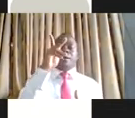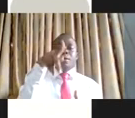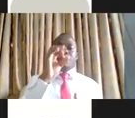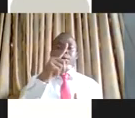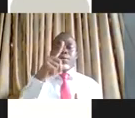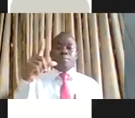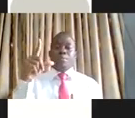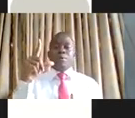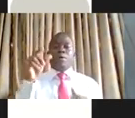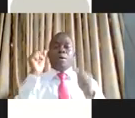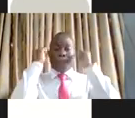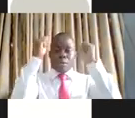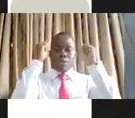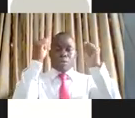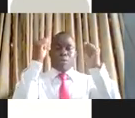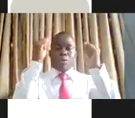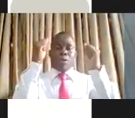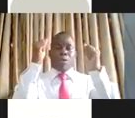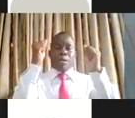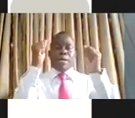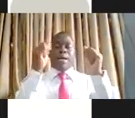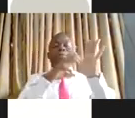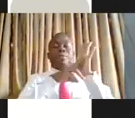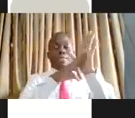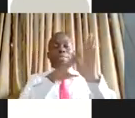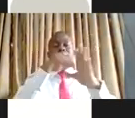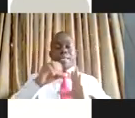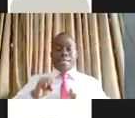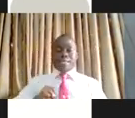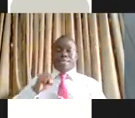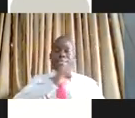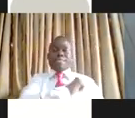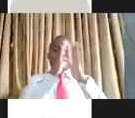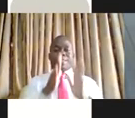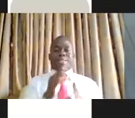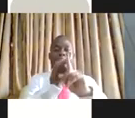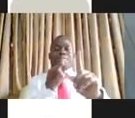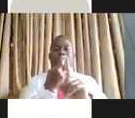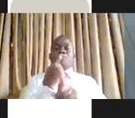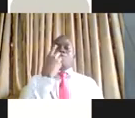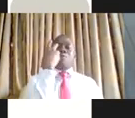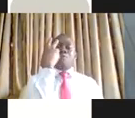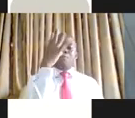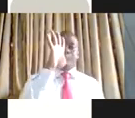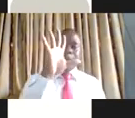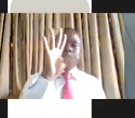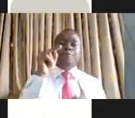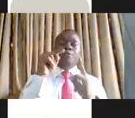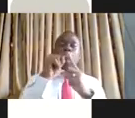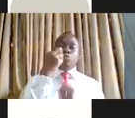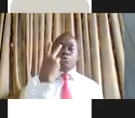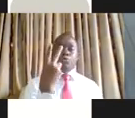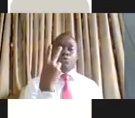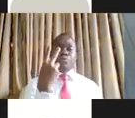of representation in the Senate from 5 to 2. And instead they have created,